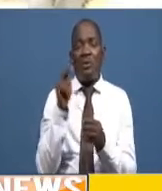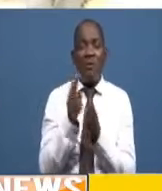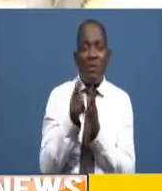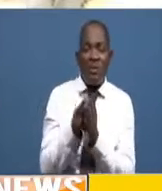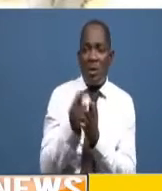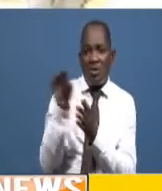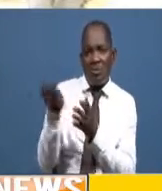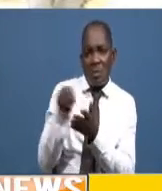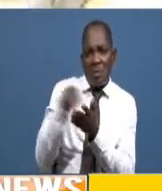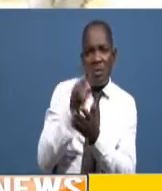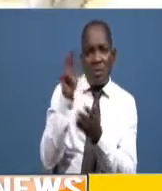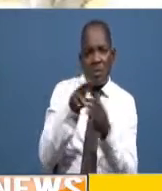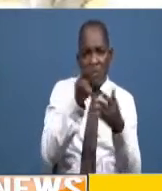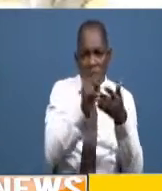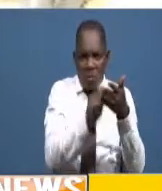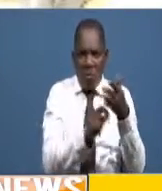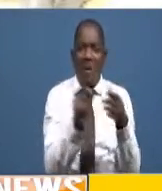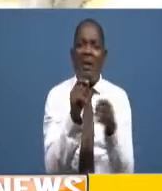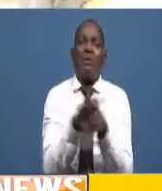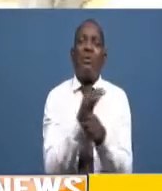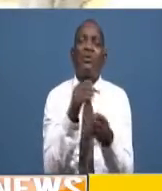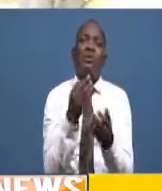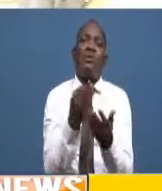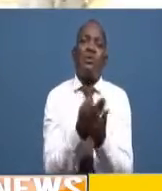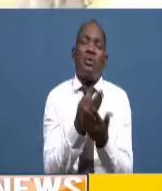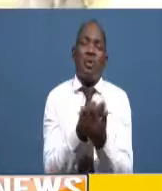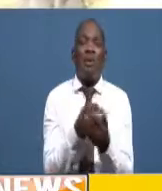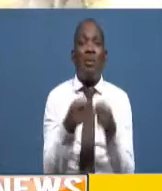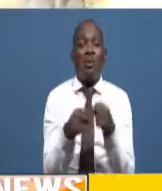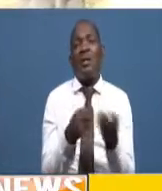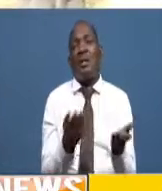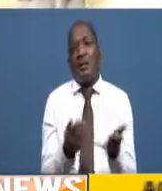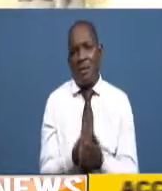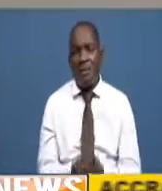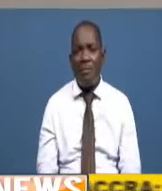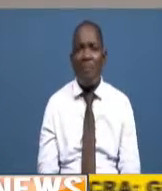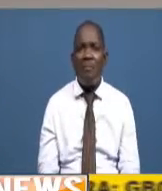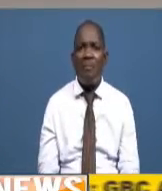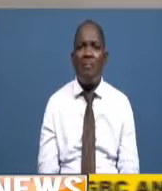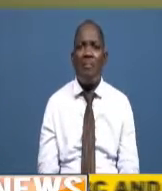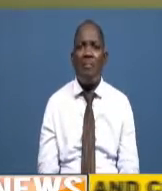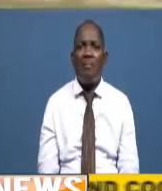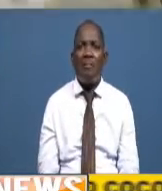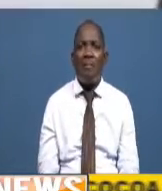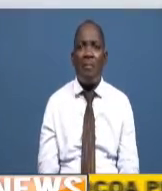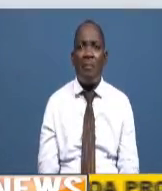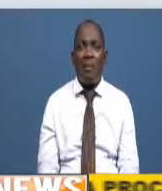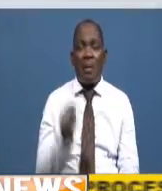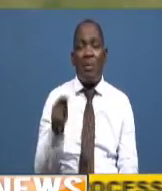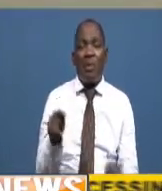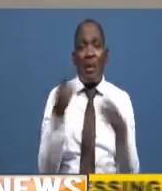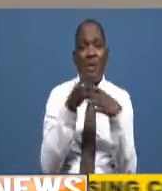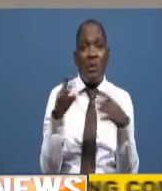were of really great help. But financial resources were really hard to come by during that period. The touching story of